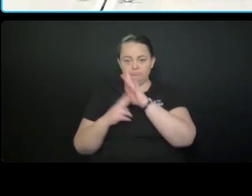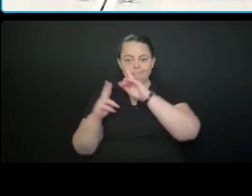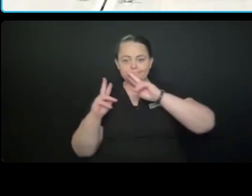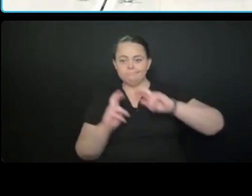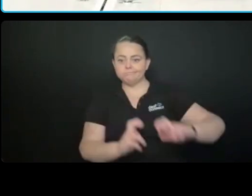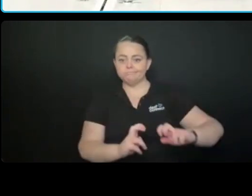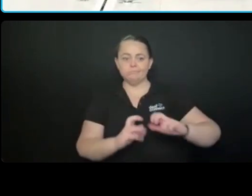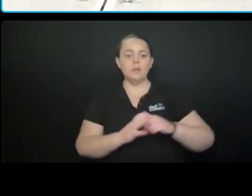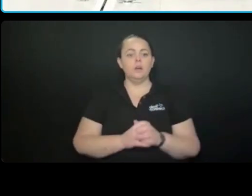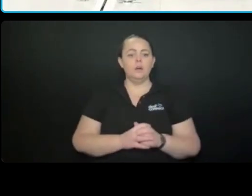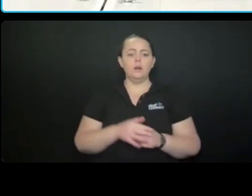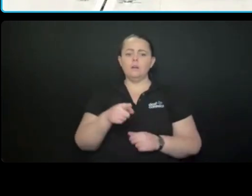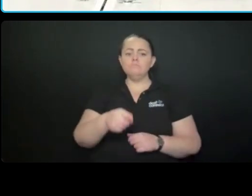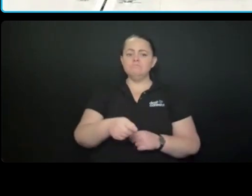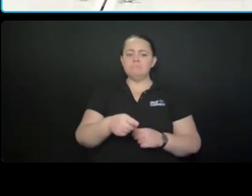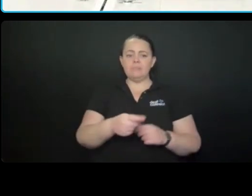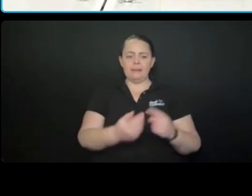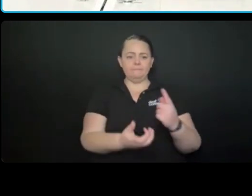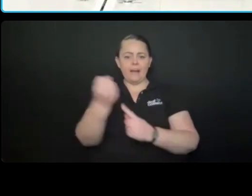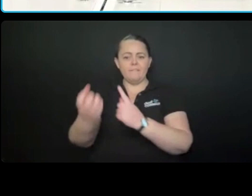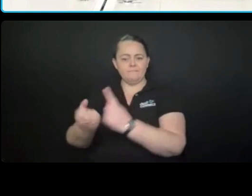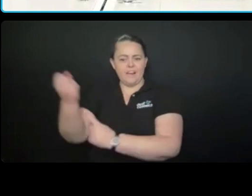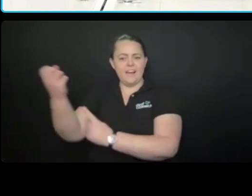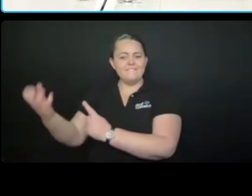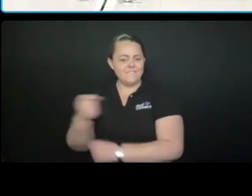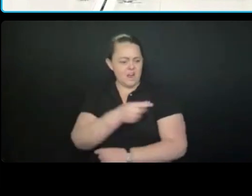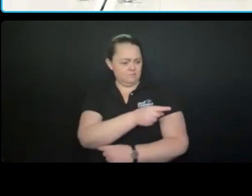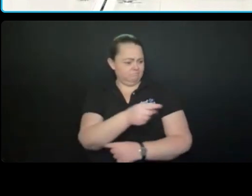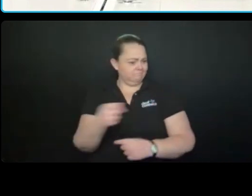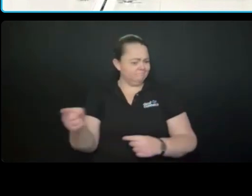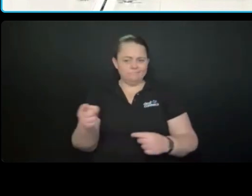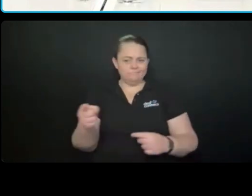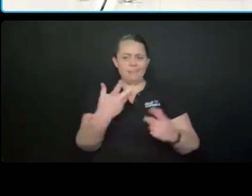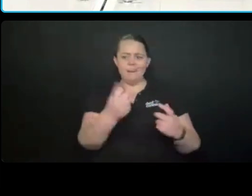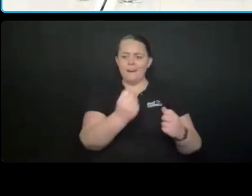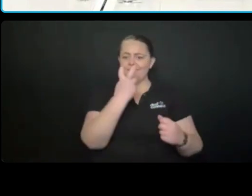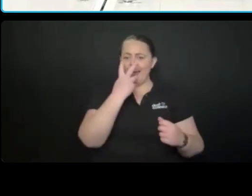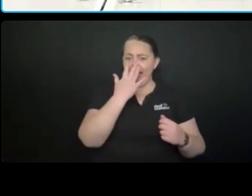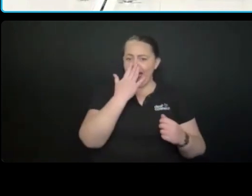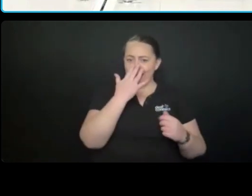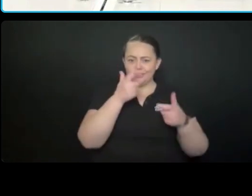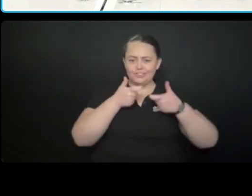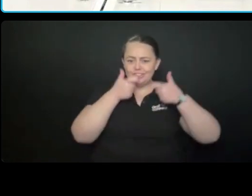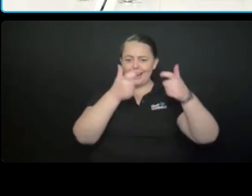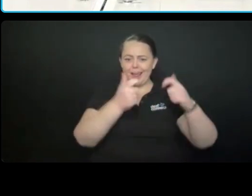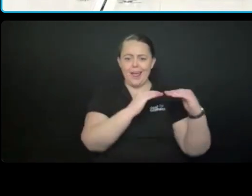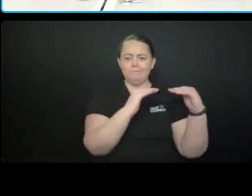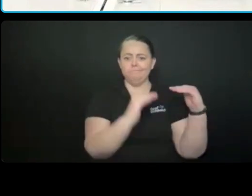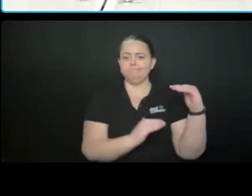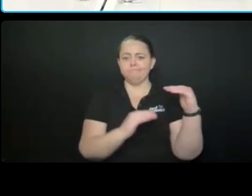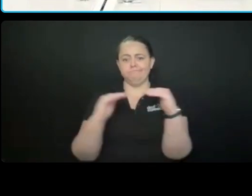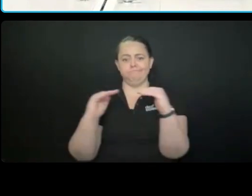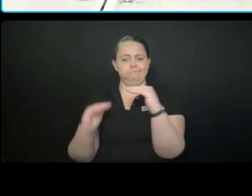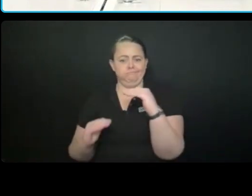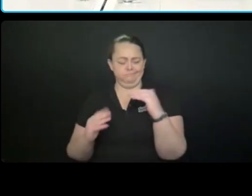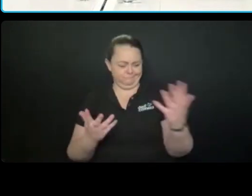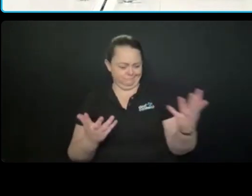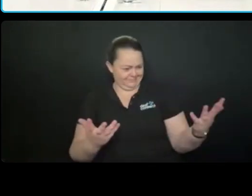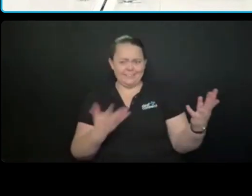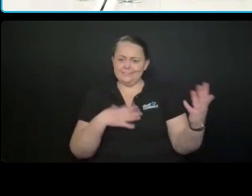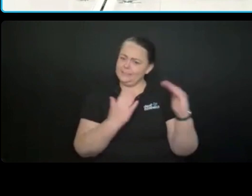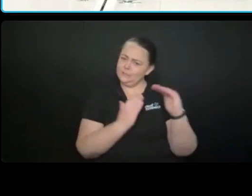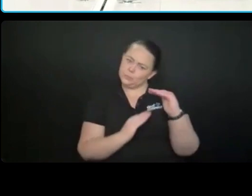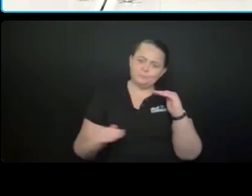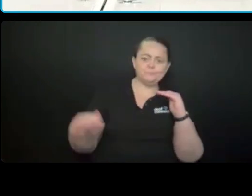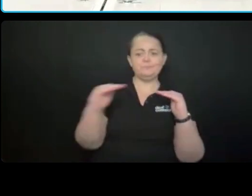aged care. Quality indicators were at the heart of a number of recommendations which highlighted that aged care quality needs to be